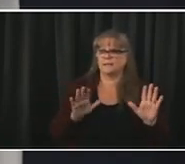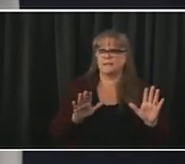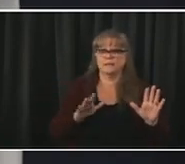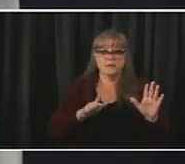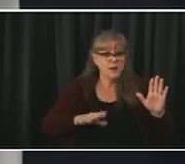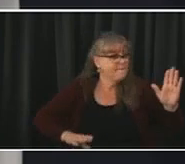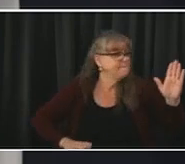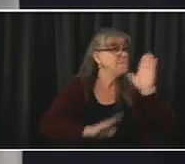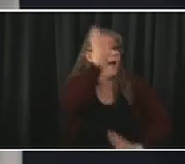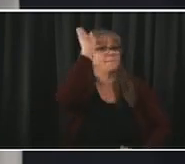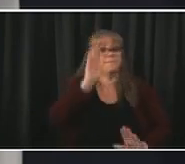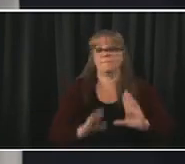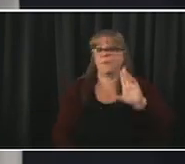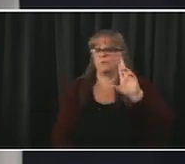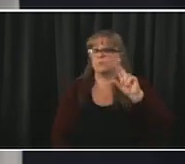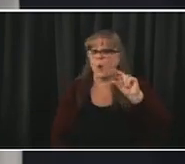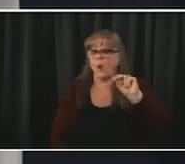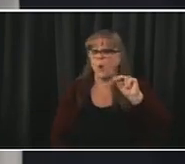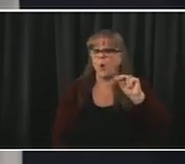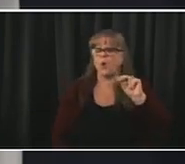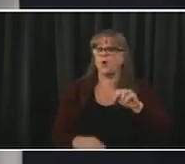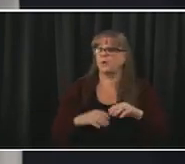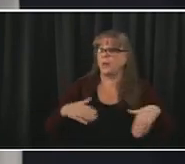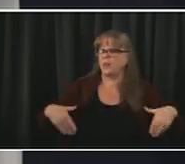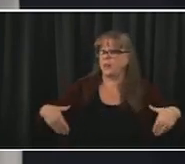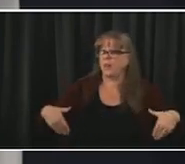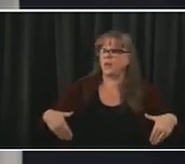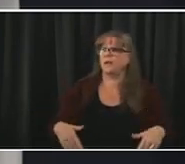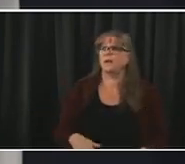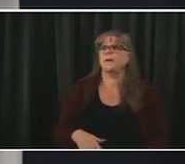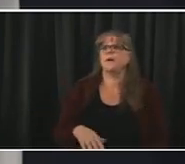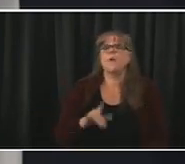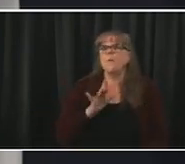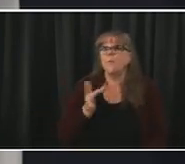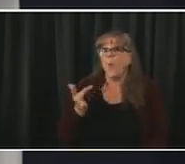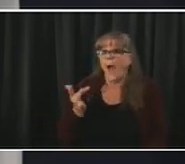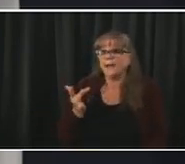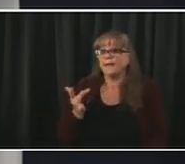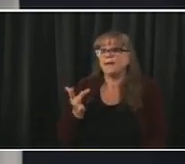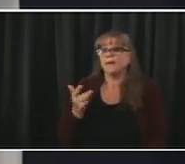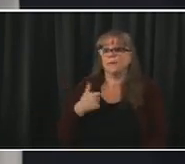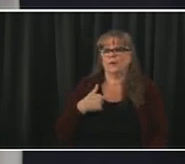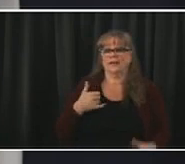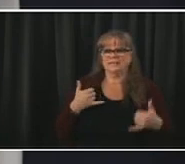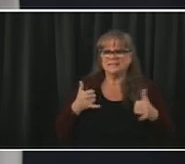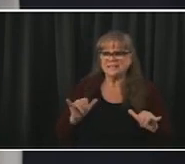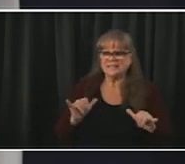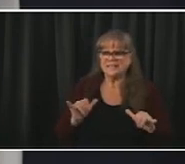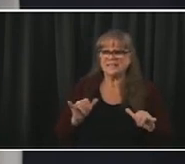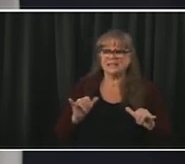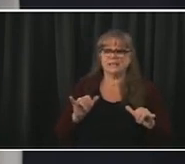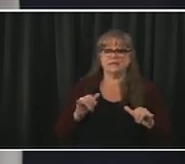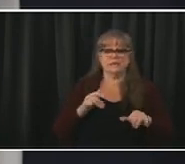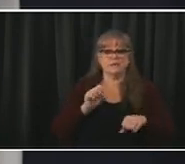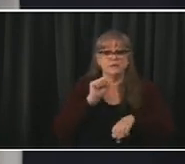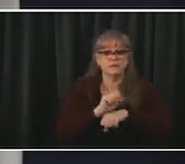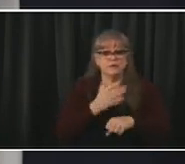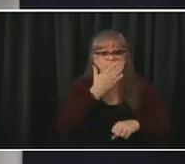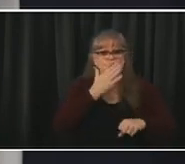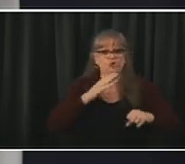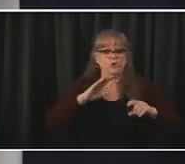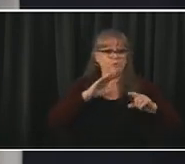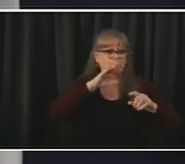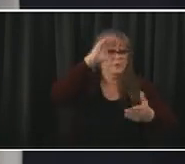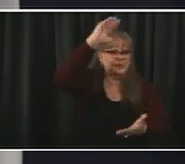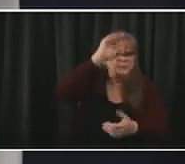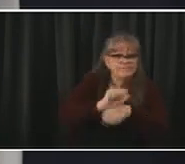among the variants. And part of that is because we are still doing a good job controlling the virus. It's the same measures that control